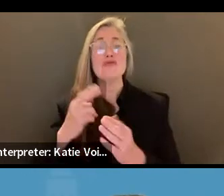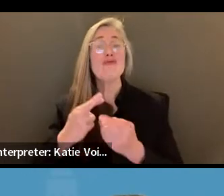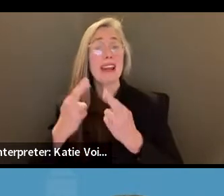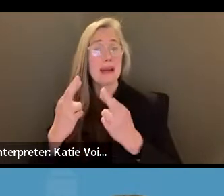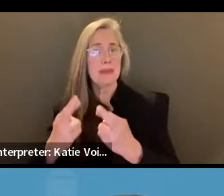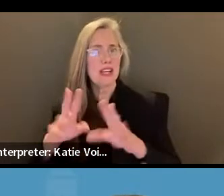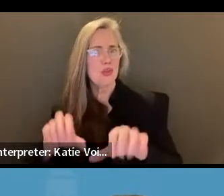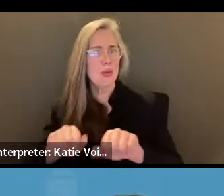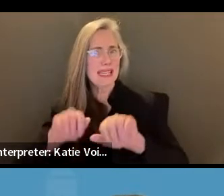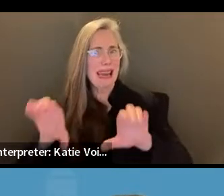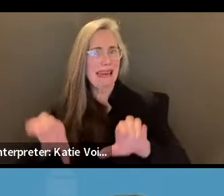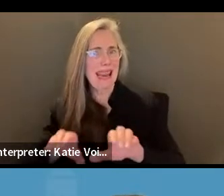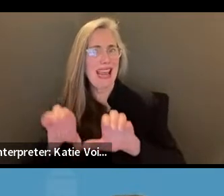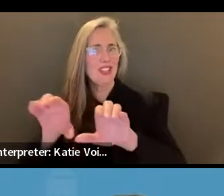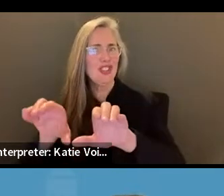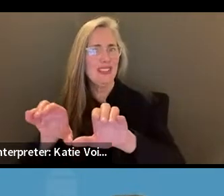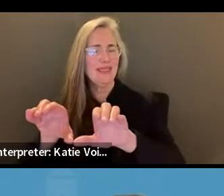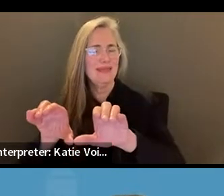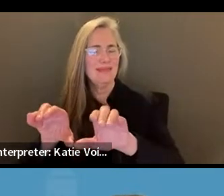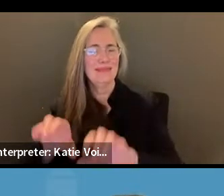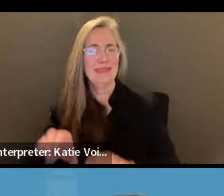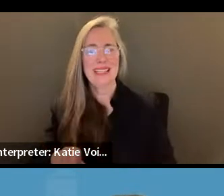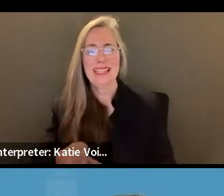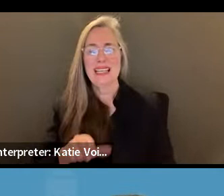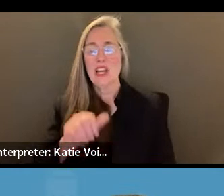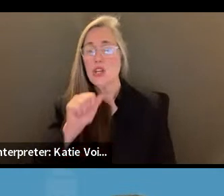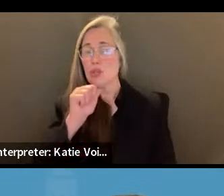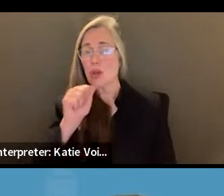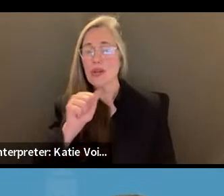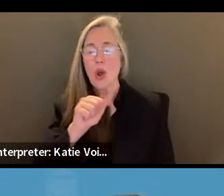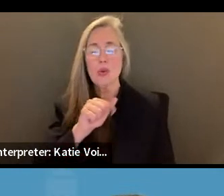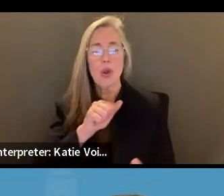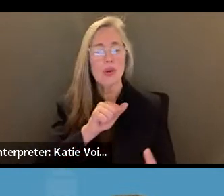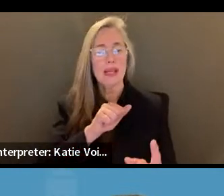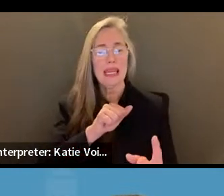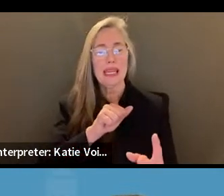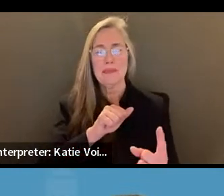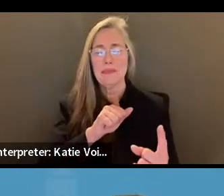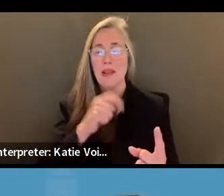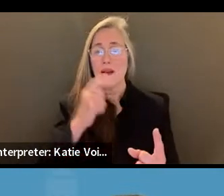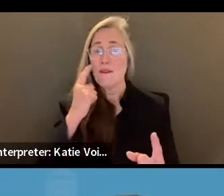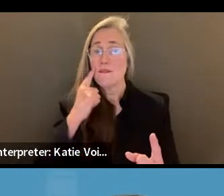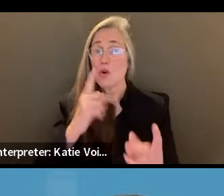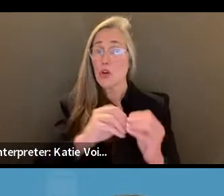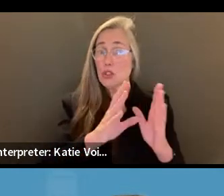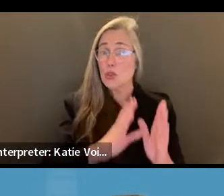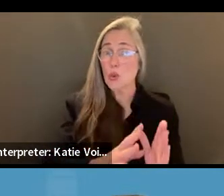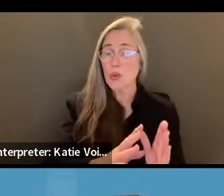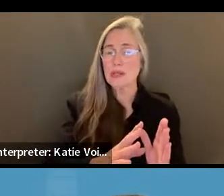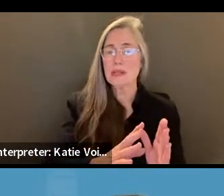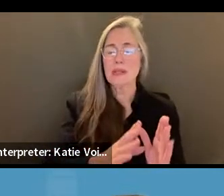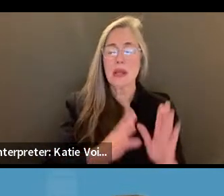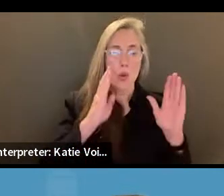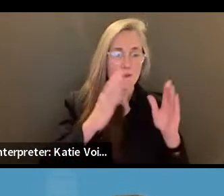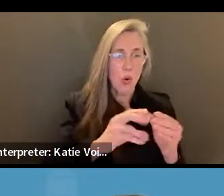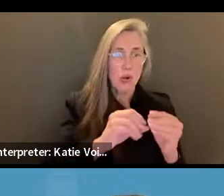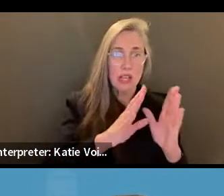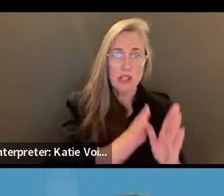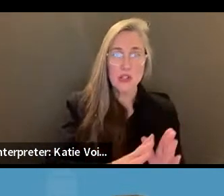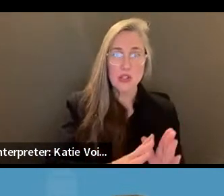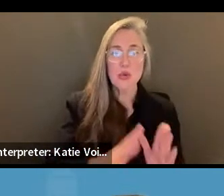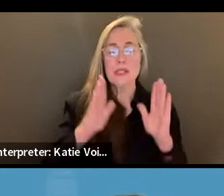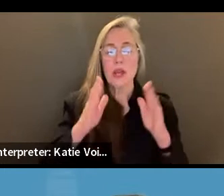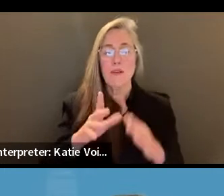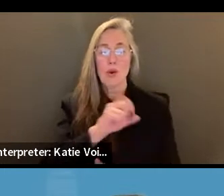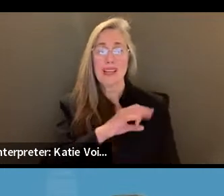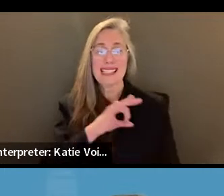so that it's not only are we looking at the students, but we're looking at staff, or how it feels like